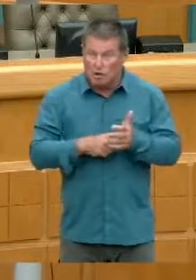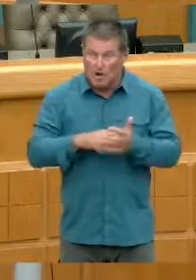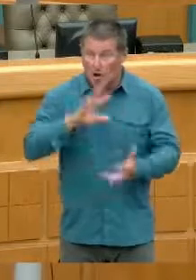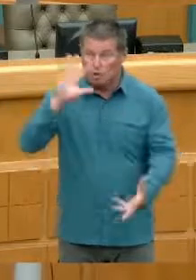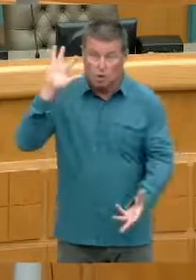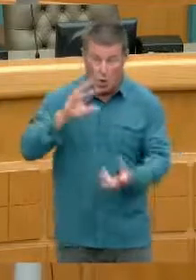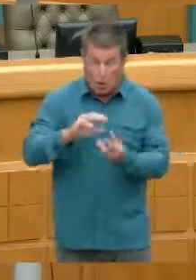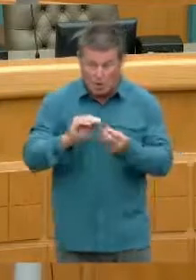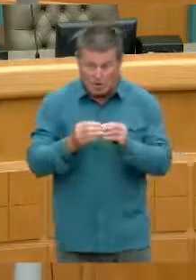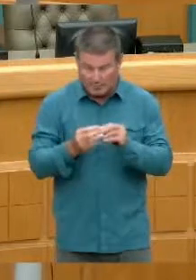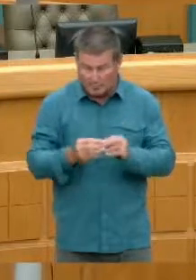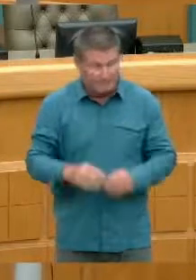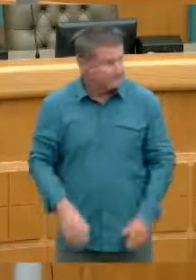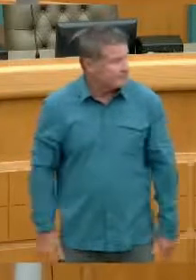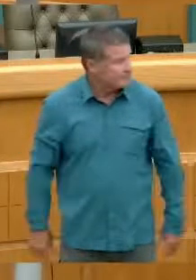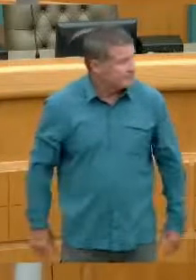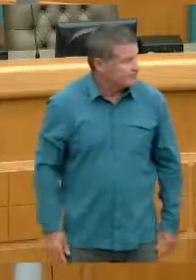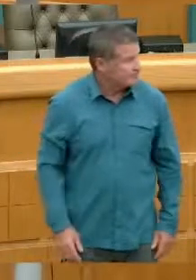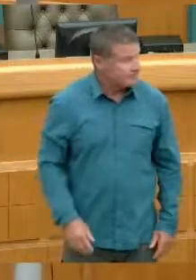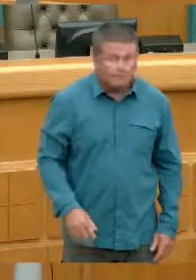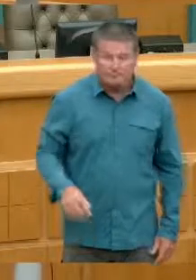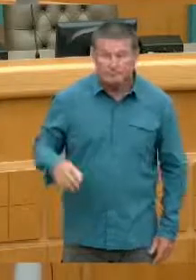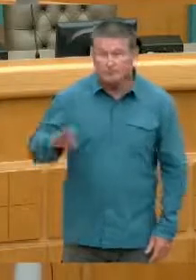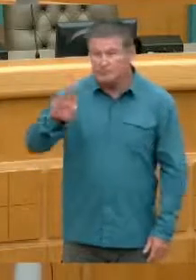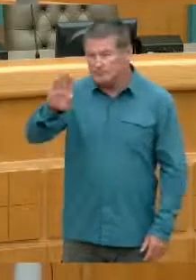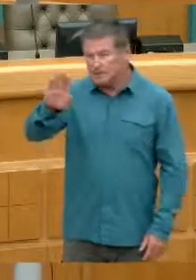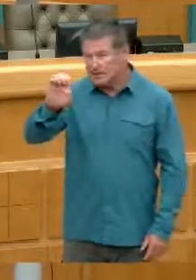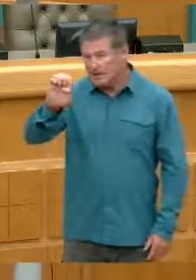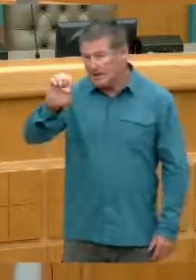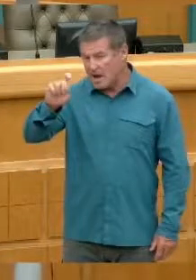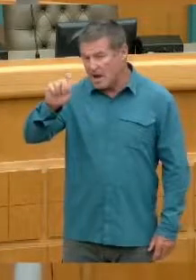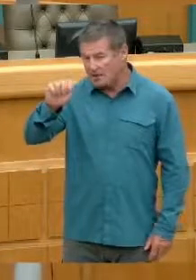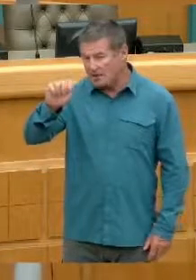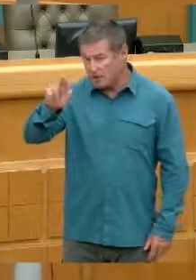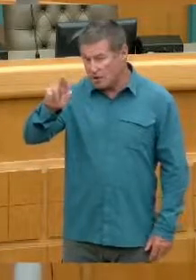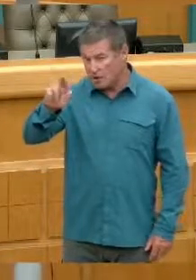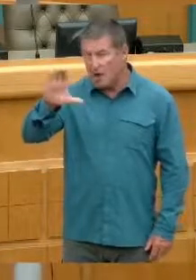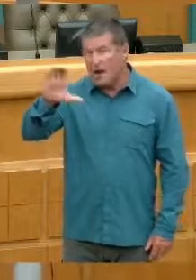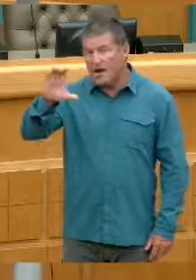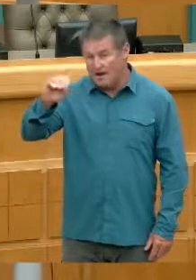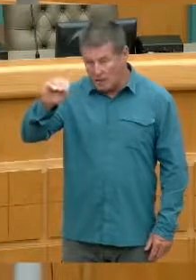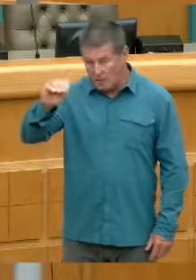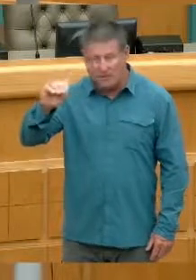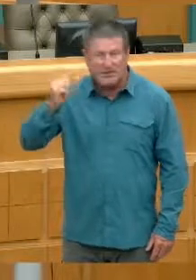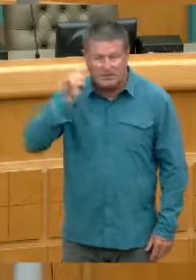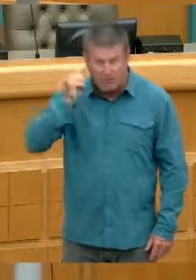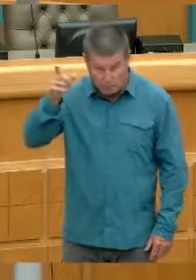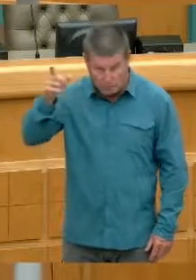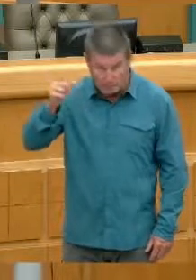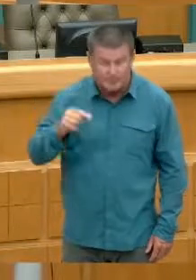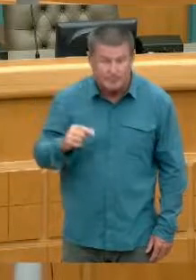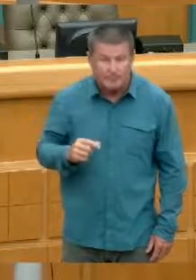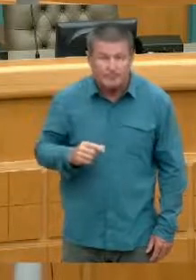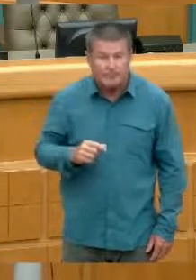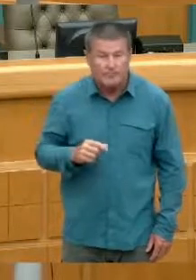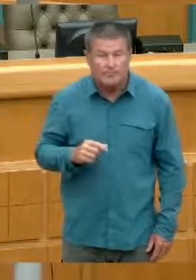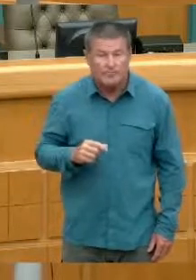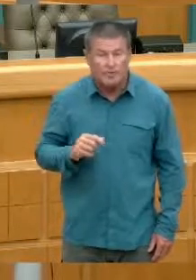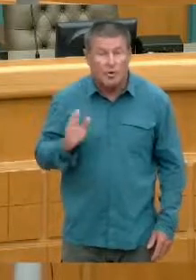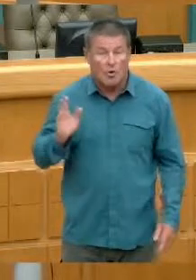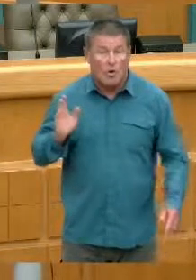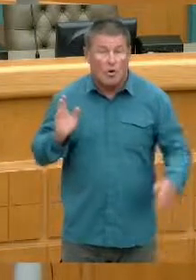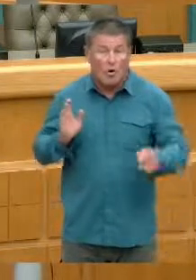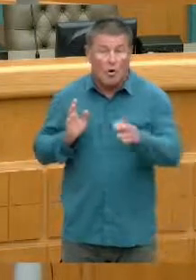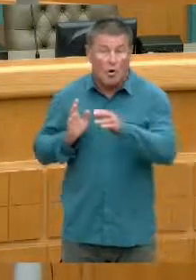far. So in Bexar County, which is the most populous county where San Antonio is, there's